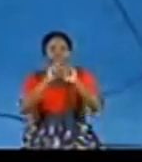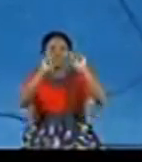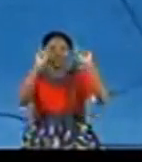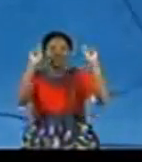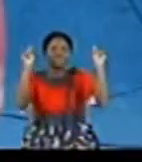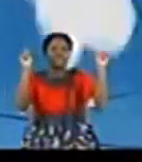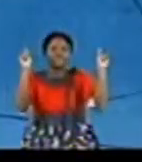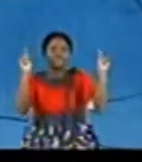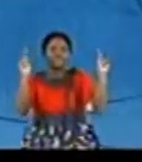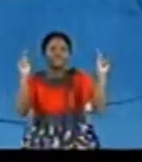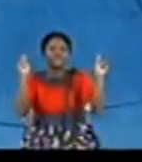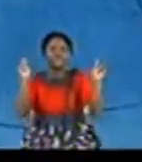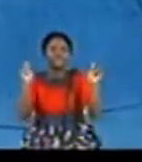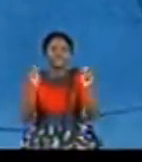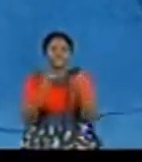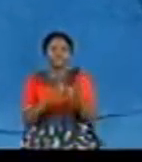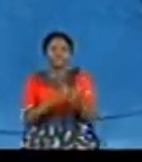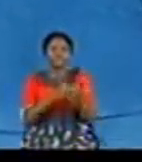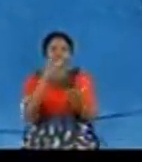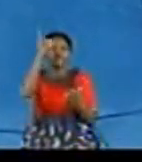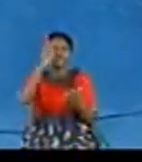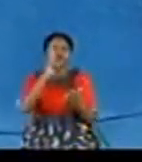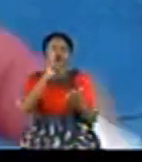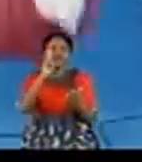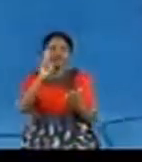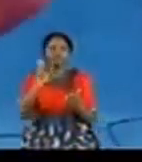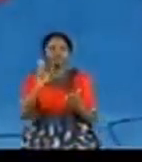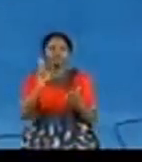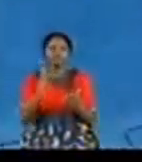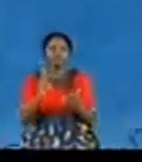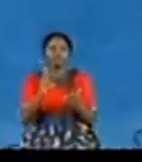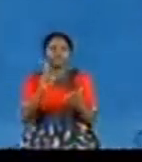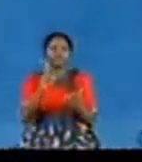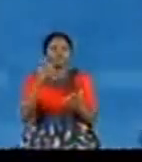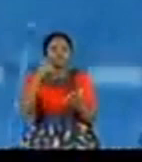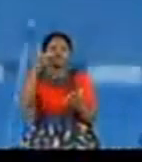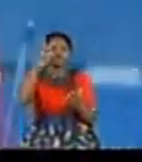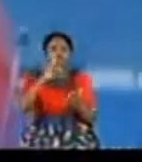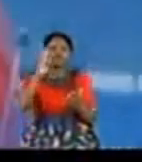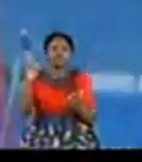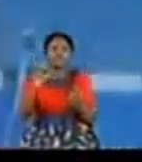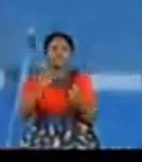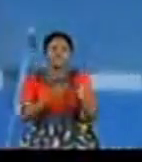huj for you are good and your Mery forever